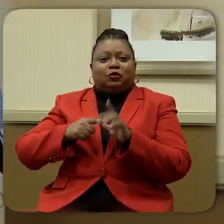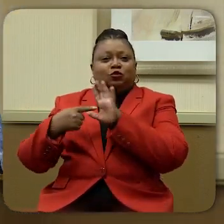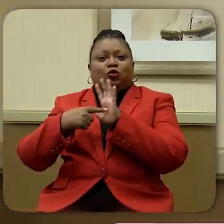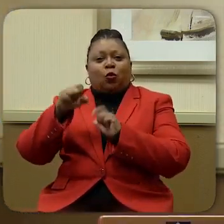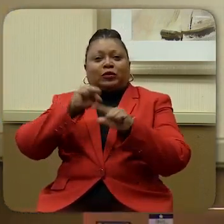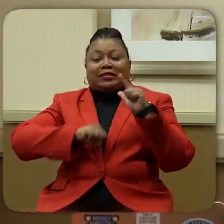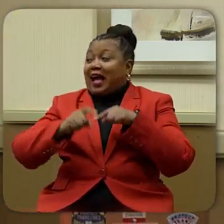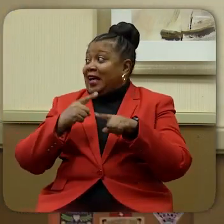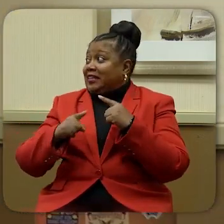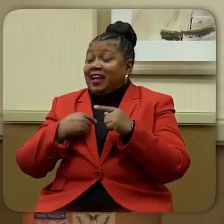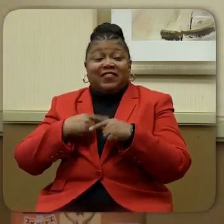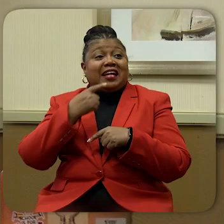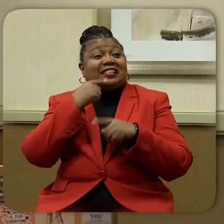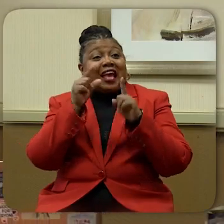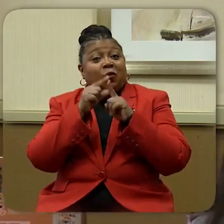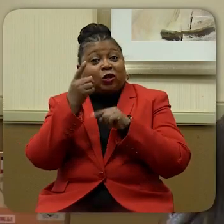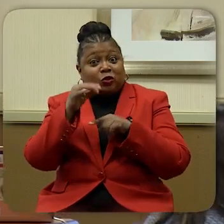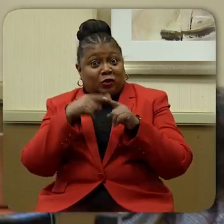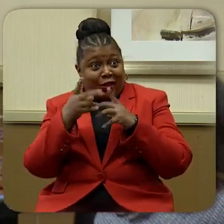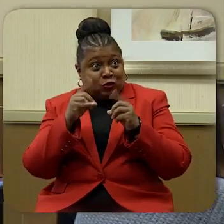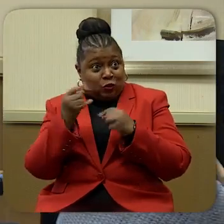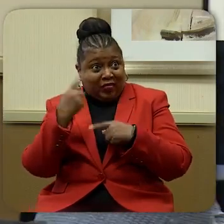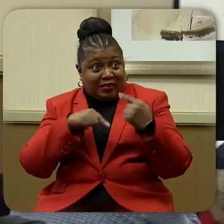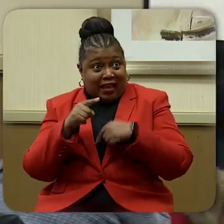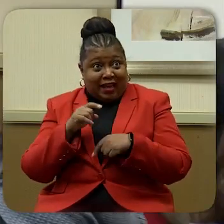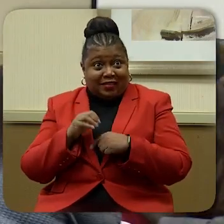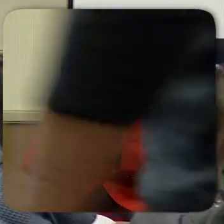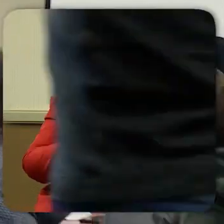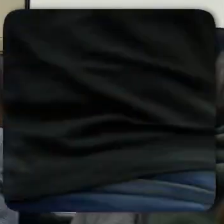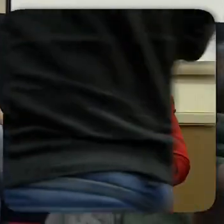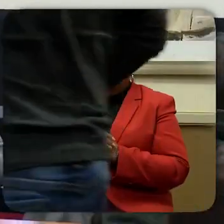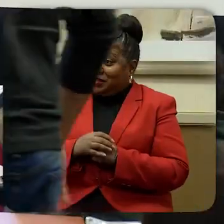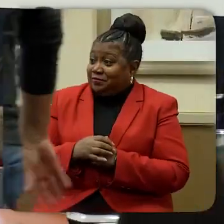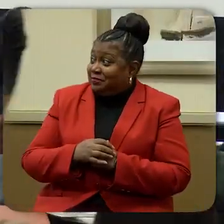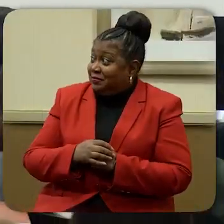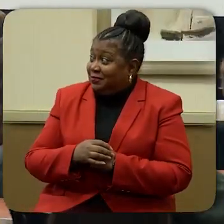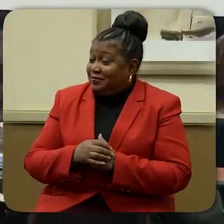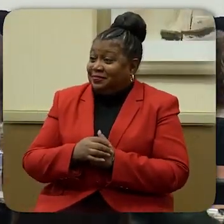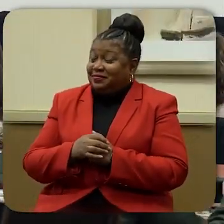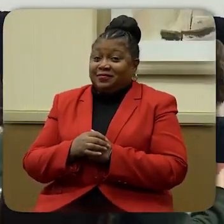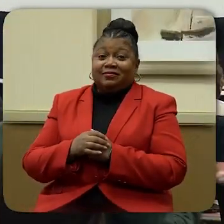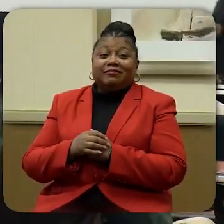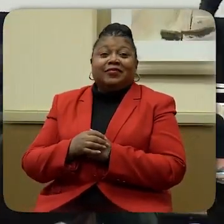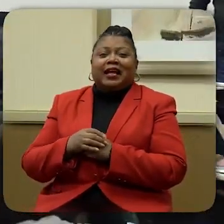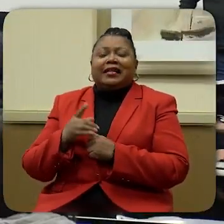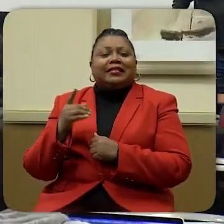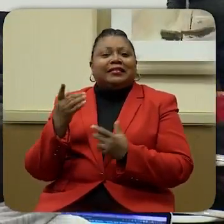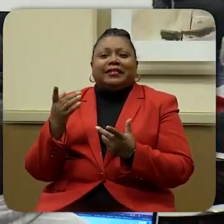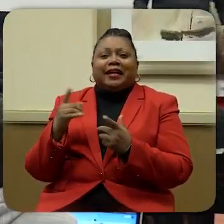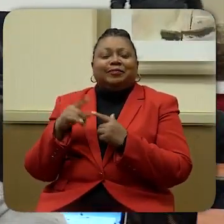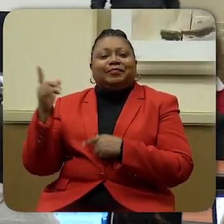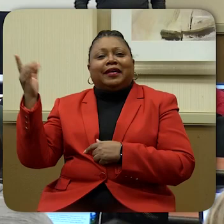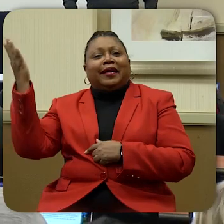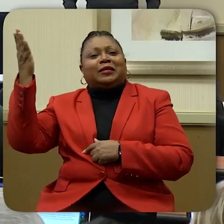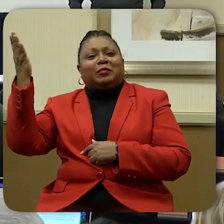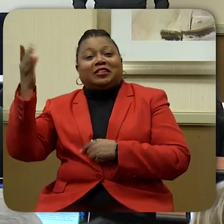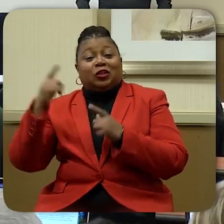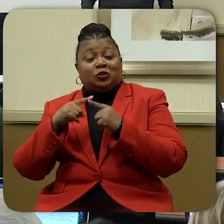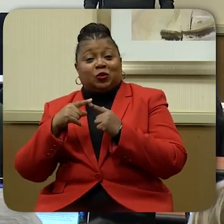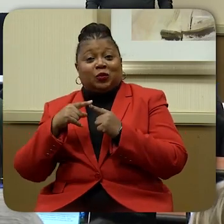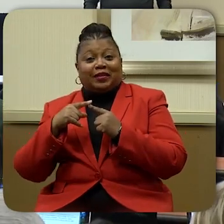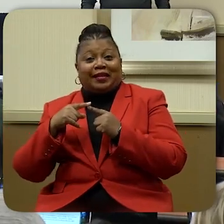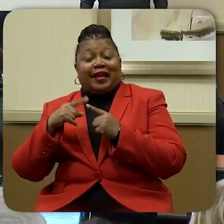So if I say a word to you, could you do the sign? Sure. Okay. So let's just do